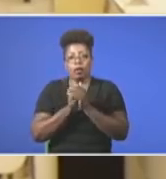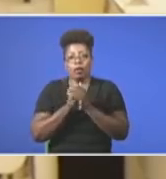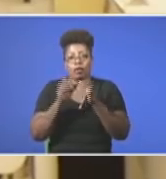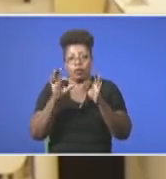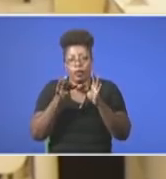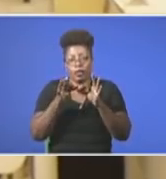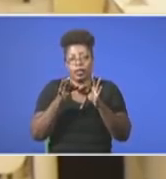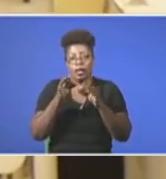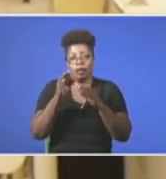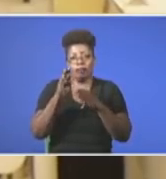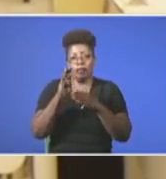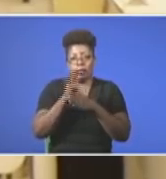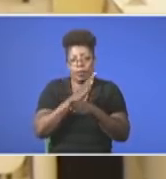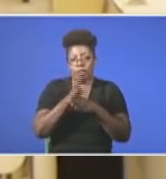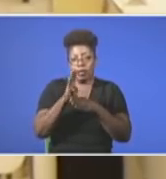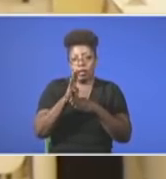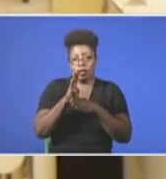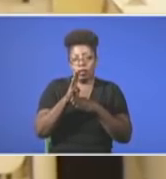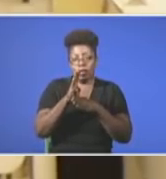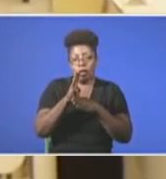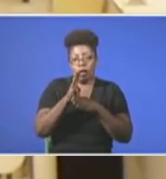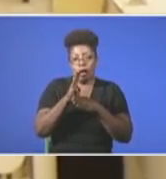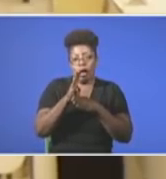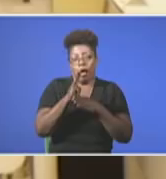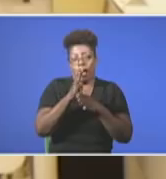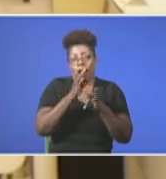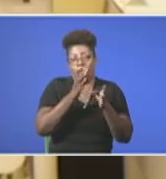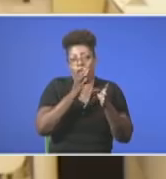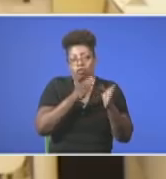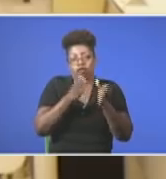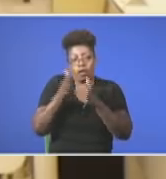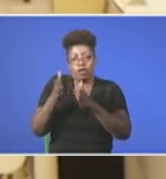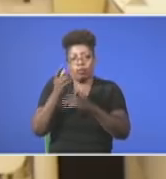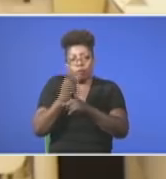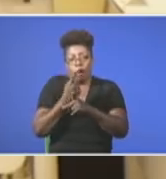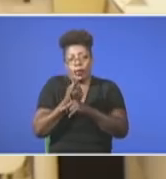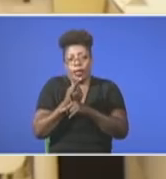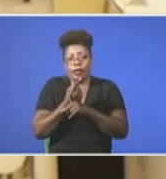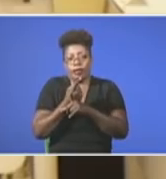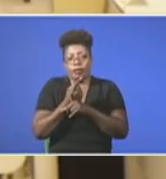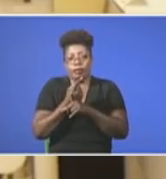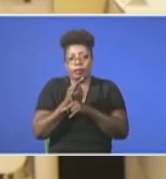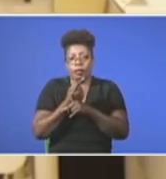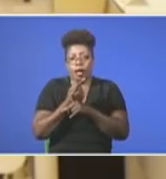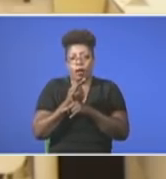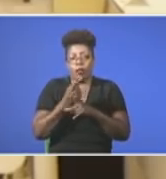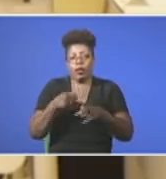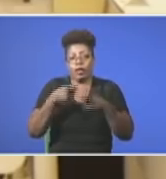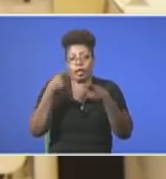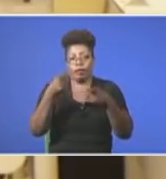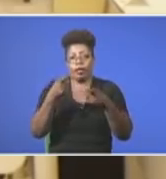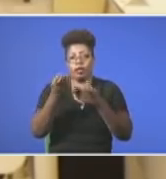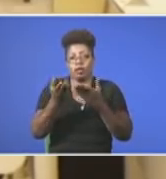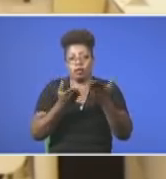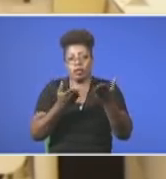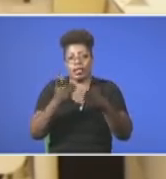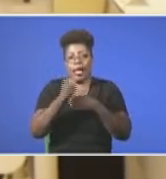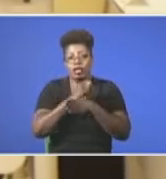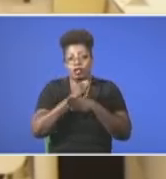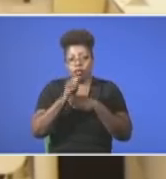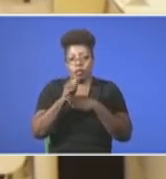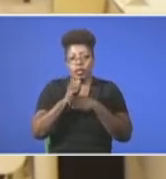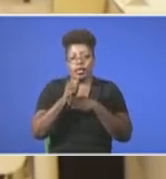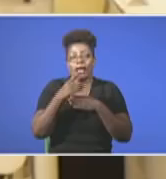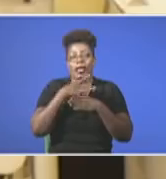it properly, get it set up properly, fund it as well. We're going to be providing advocacy services and definitely training like what you